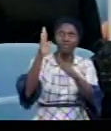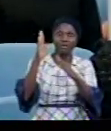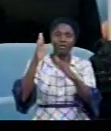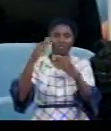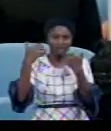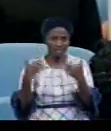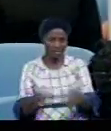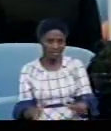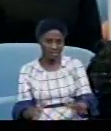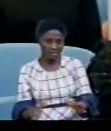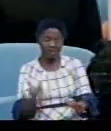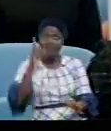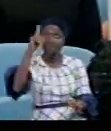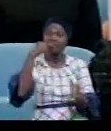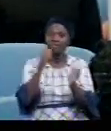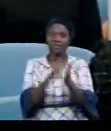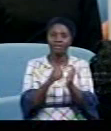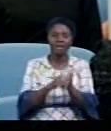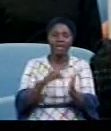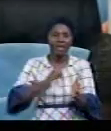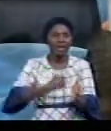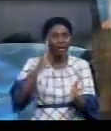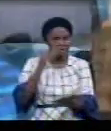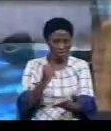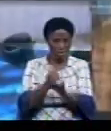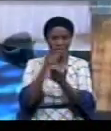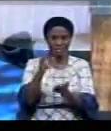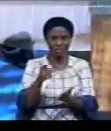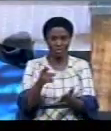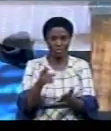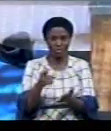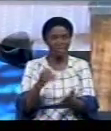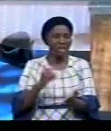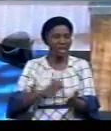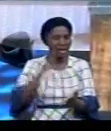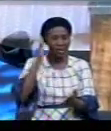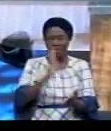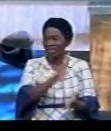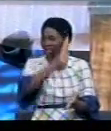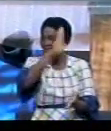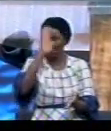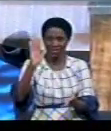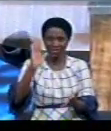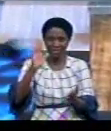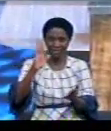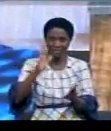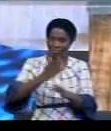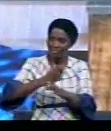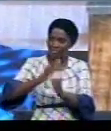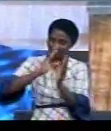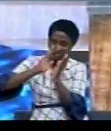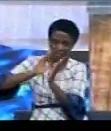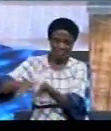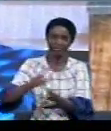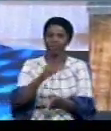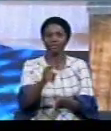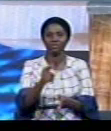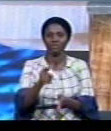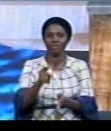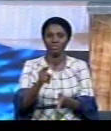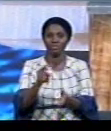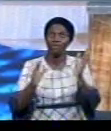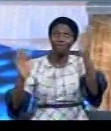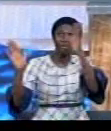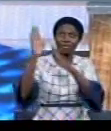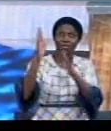said, I'll never leave you. I'll never forsake you. Storms over. He said,